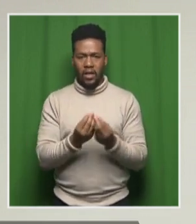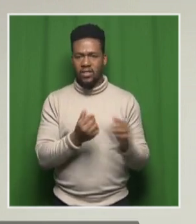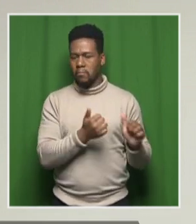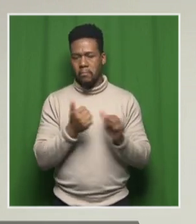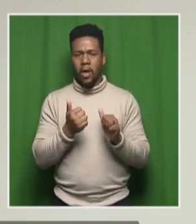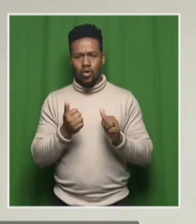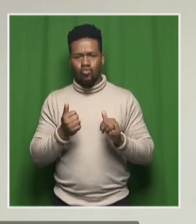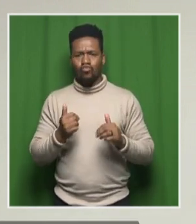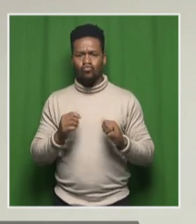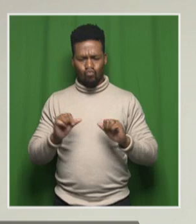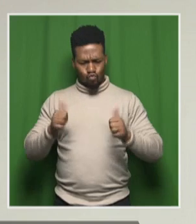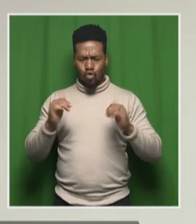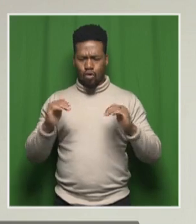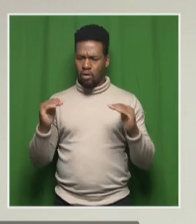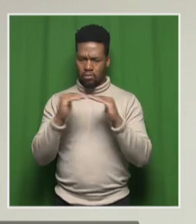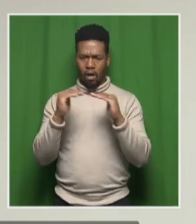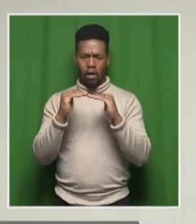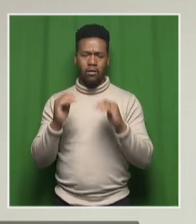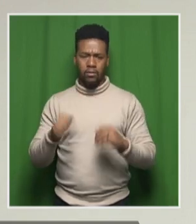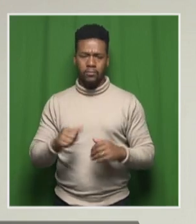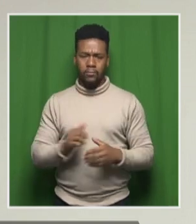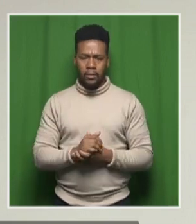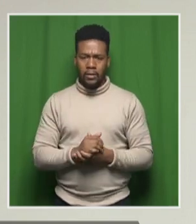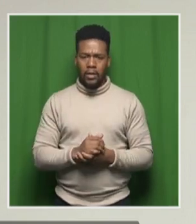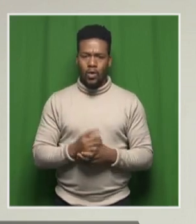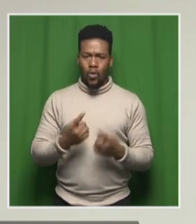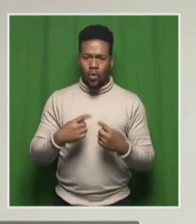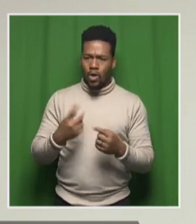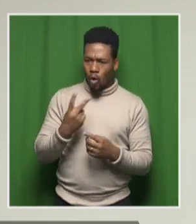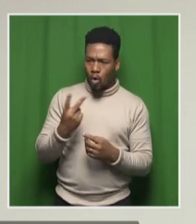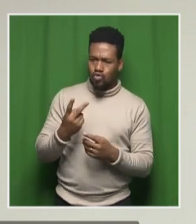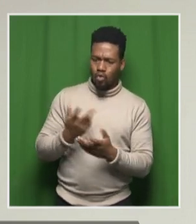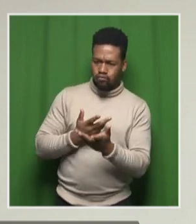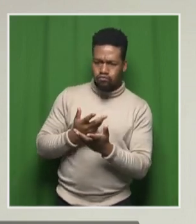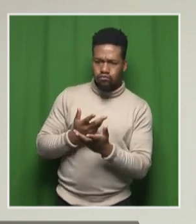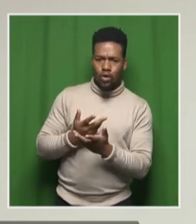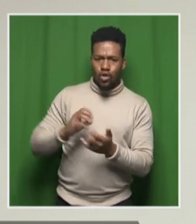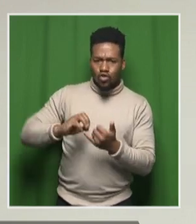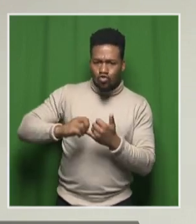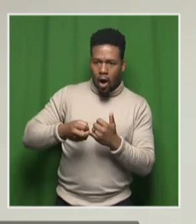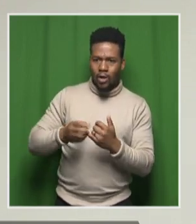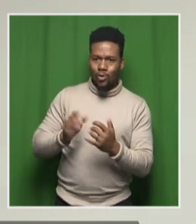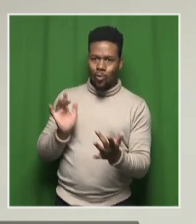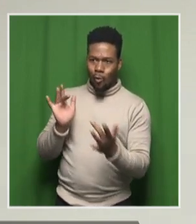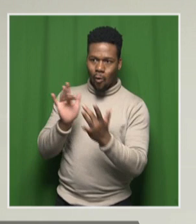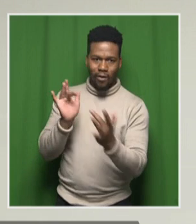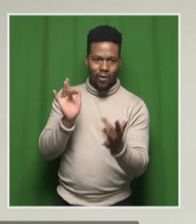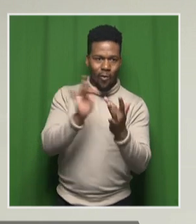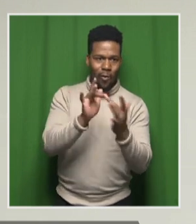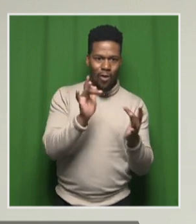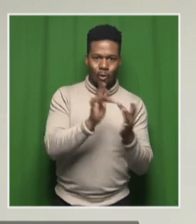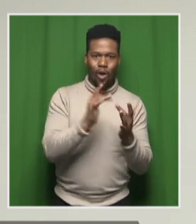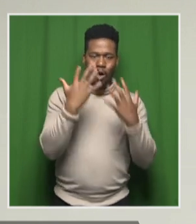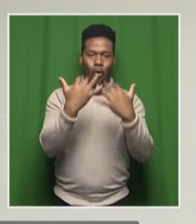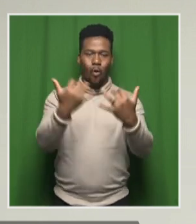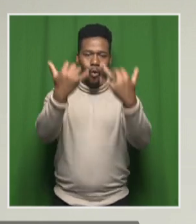time also to chat to artists and to connect with our audience to find out what they actually want to